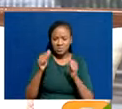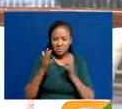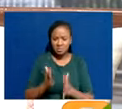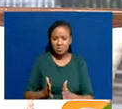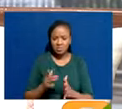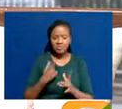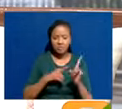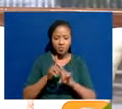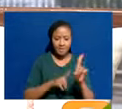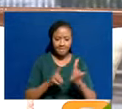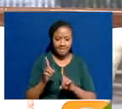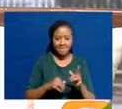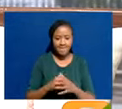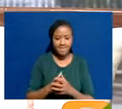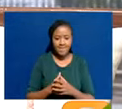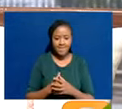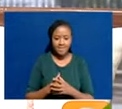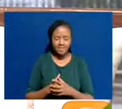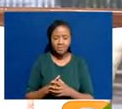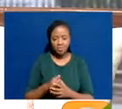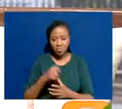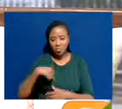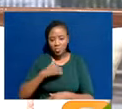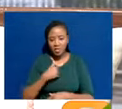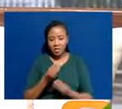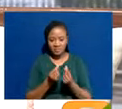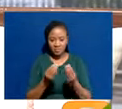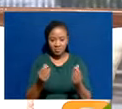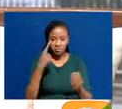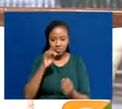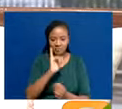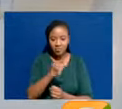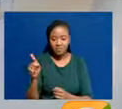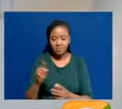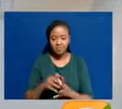transport, So there'll be a solution for pipeline as well. Nice. Yeah.